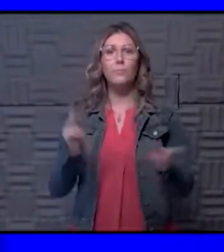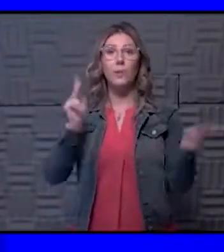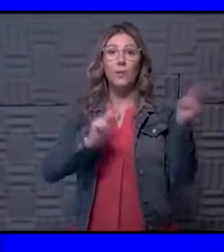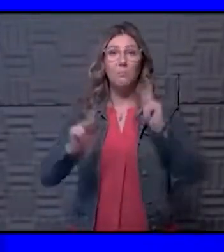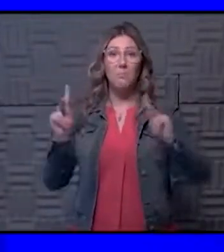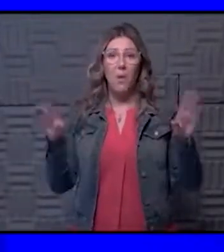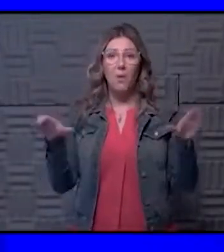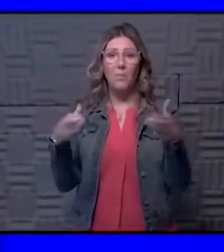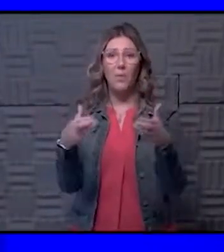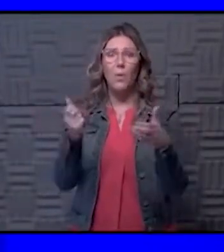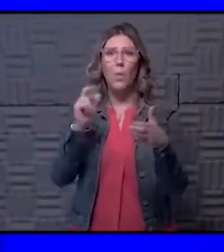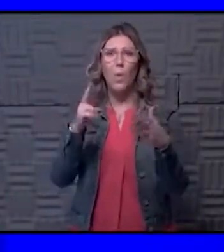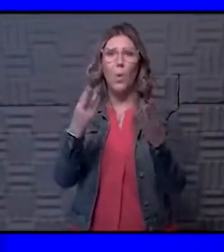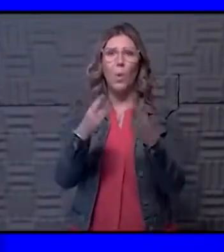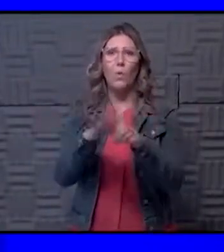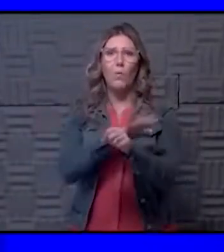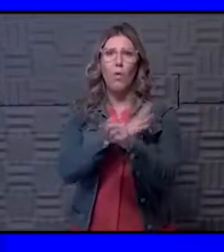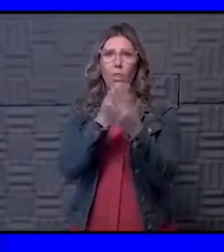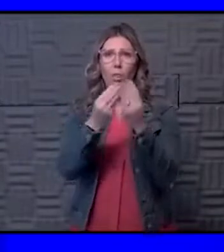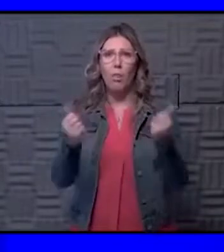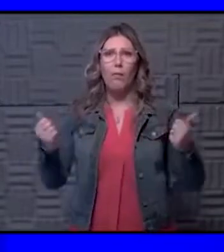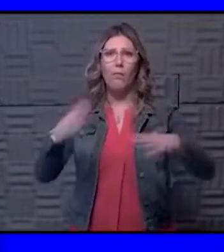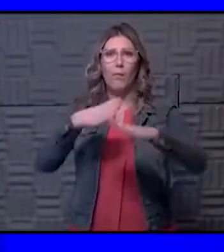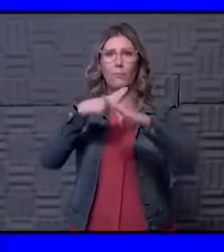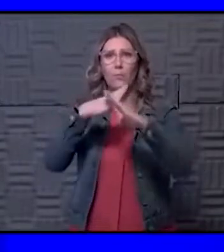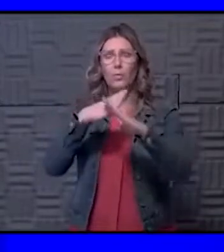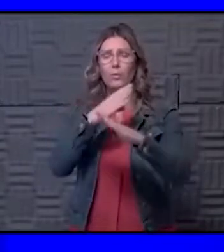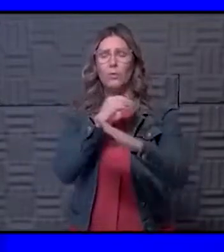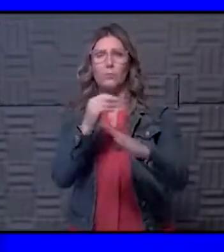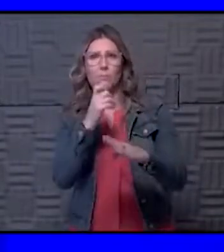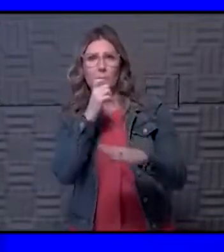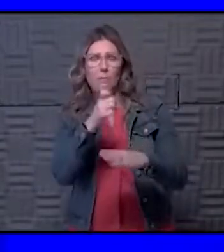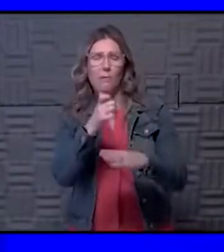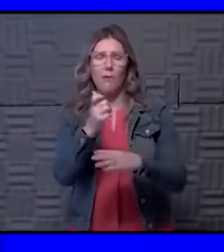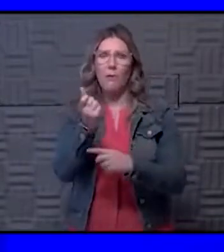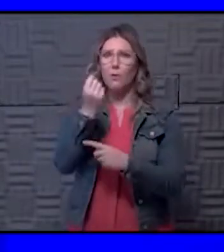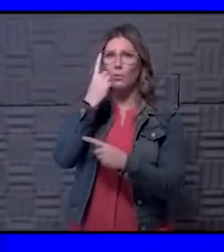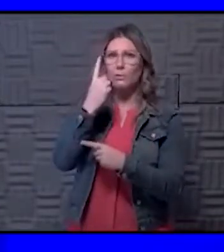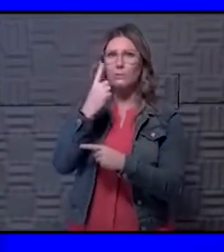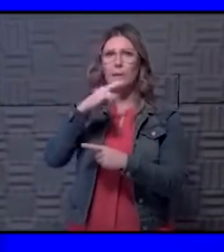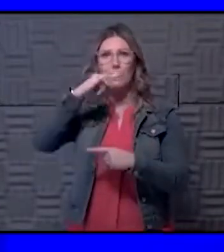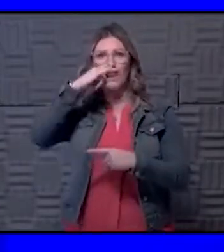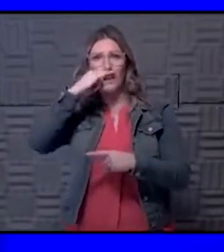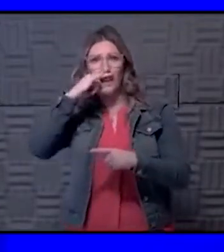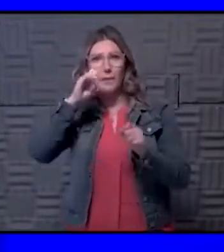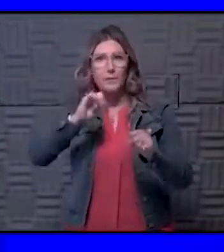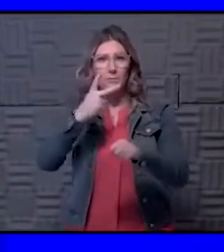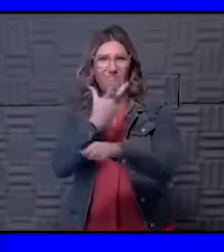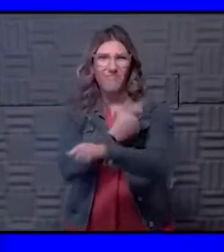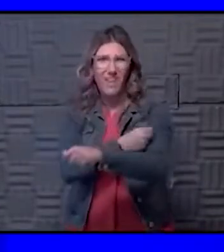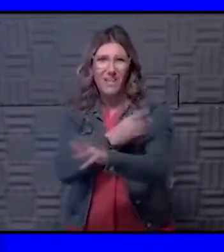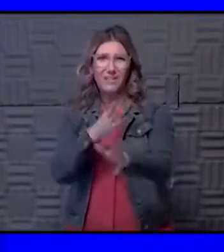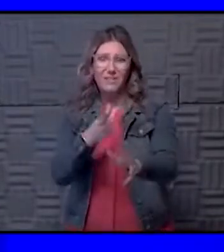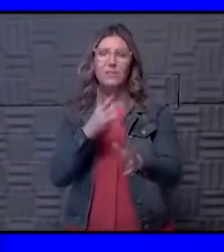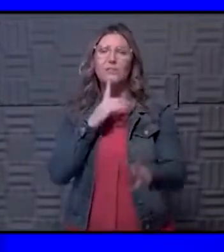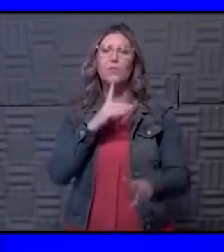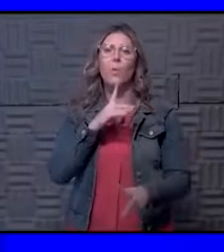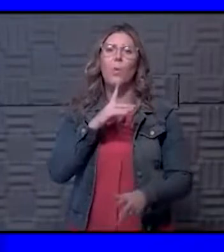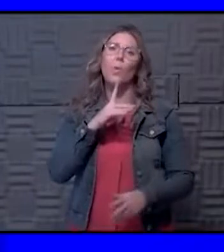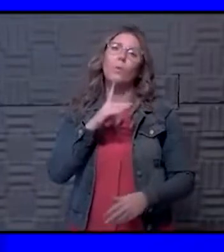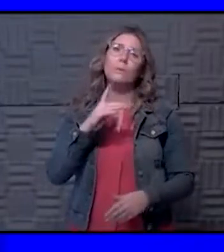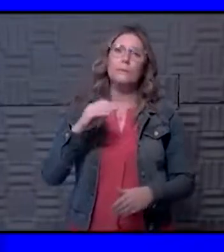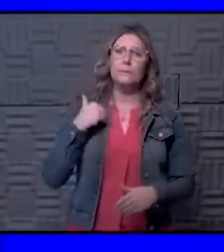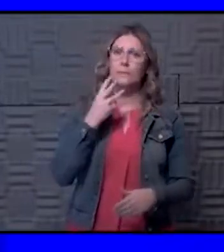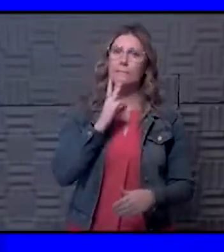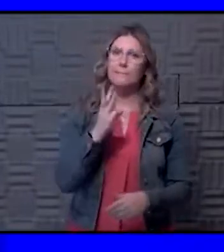population immunity or herd immunity and the lack of being able to understand that kids are able to be vaccinated. So certainly just down to 16. But